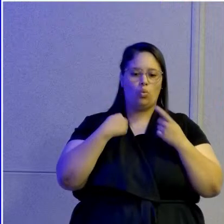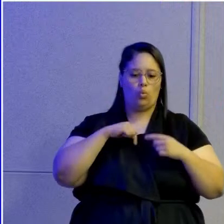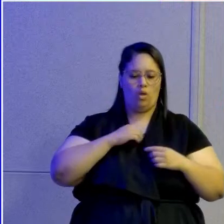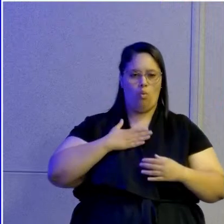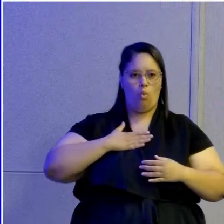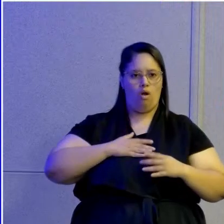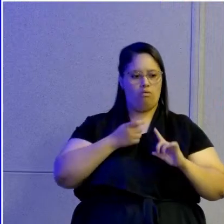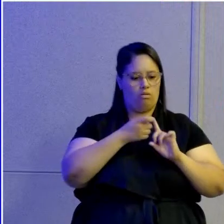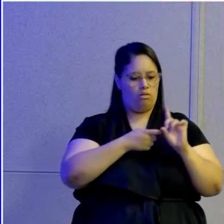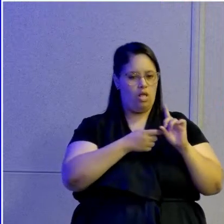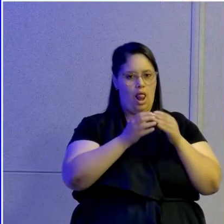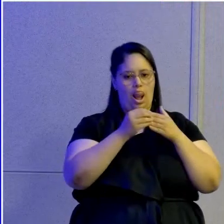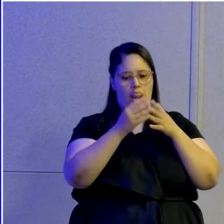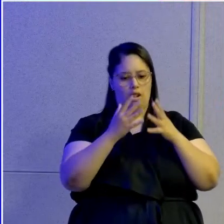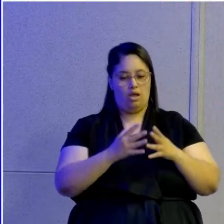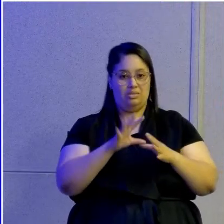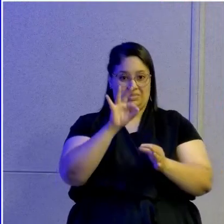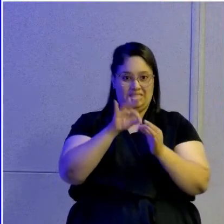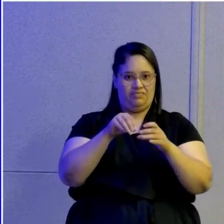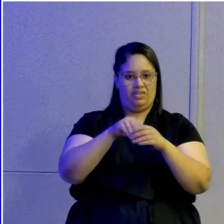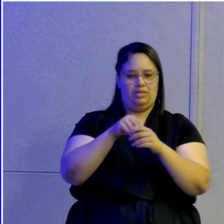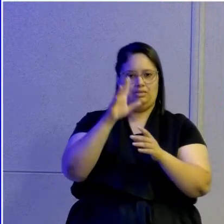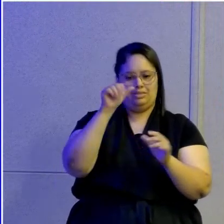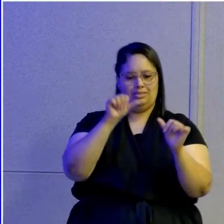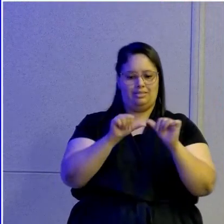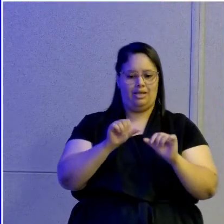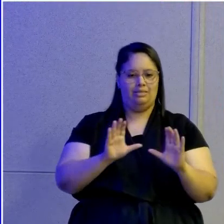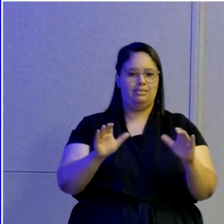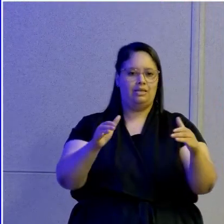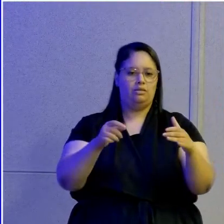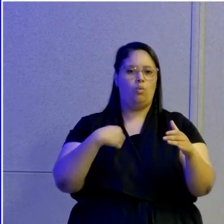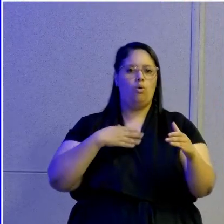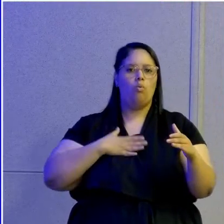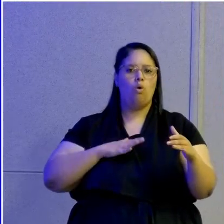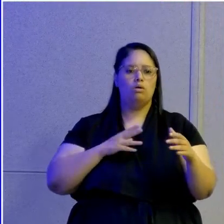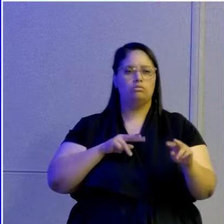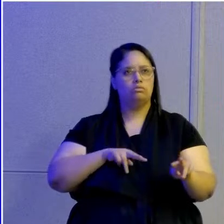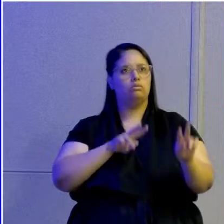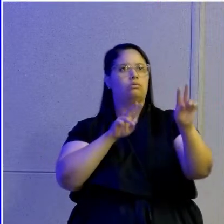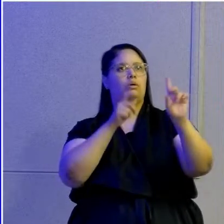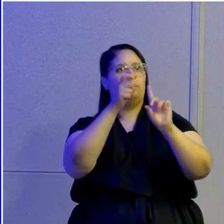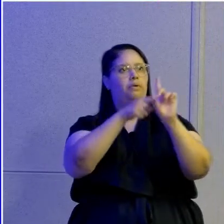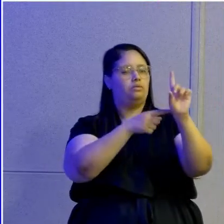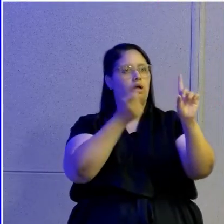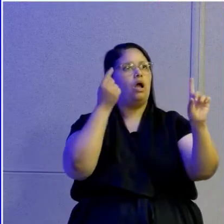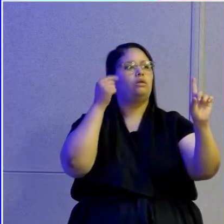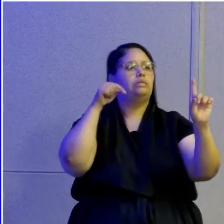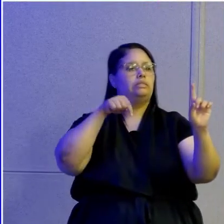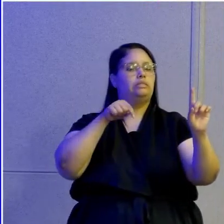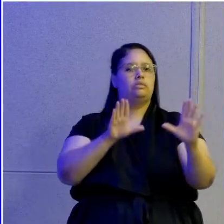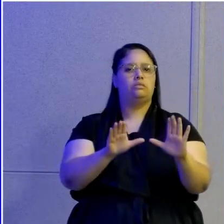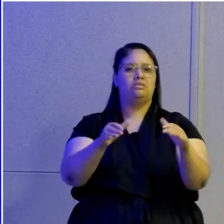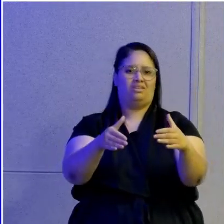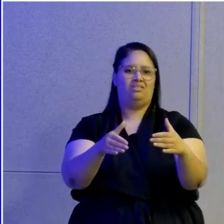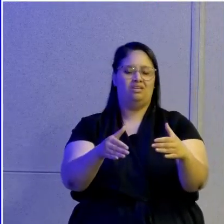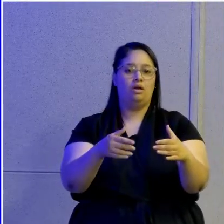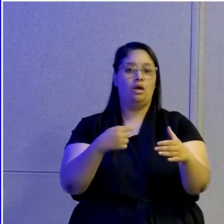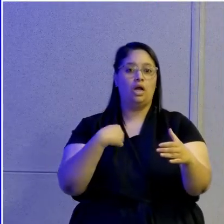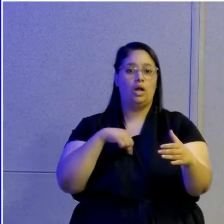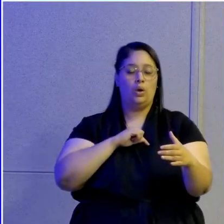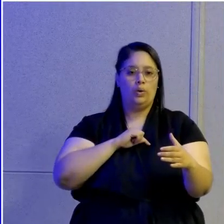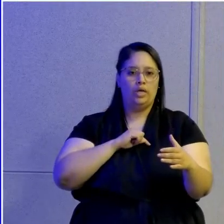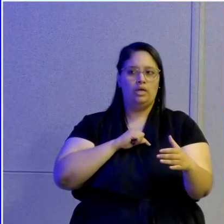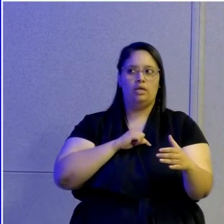leader, particularly in the science sector, one really wants to look to someone who really understands the sector. And I'll read you